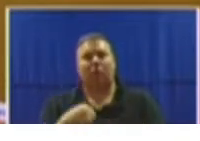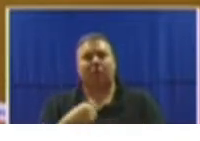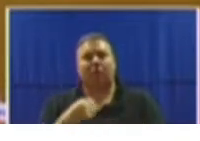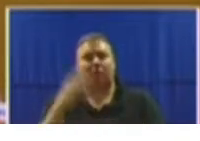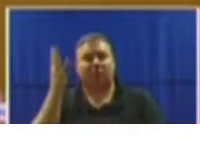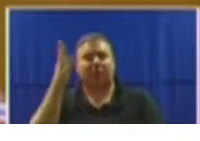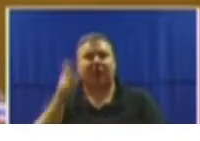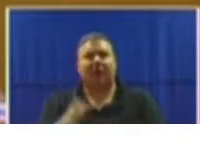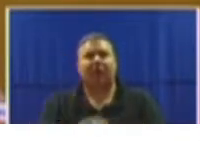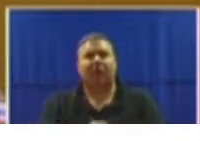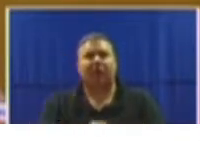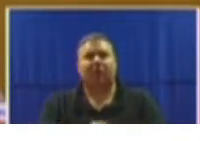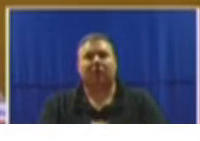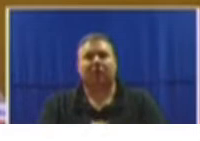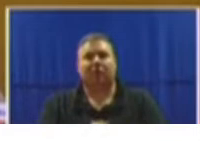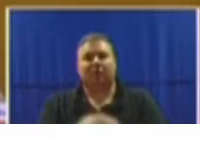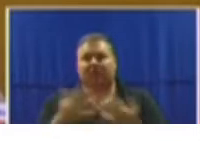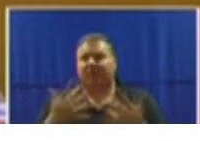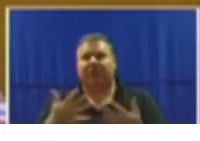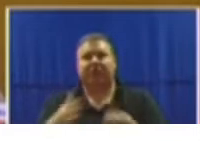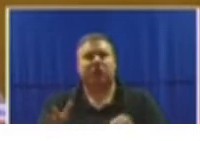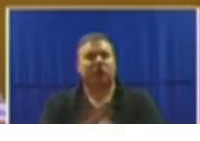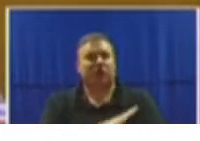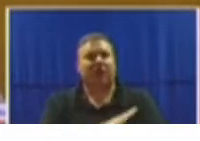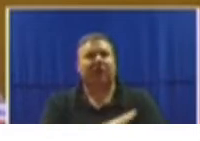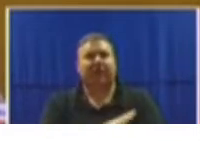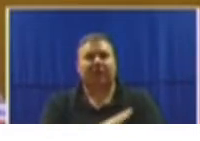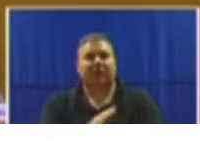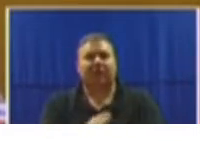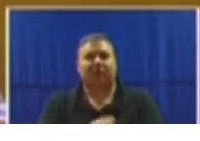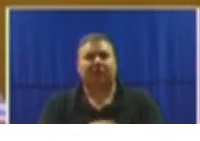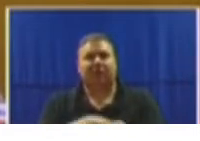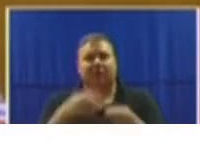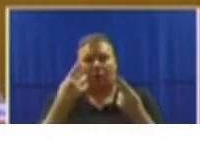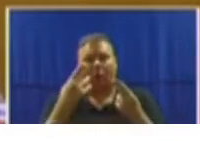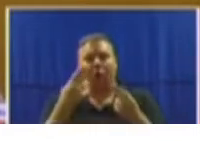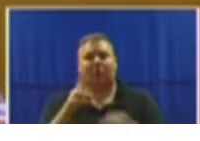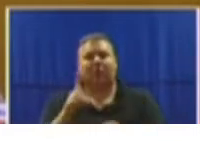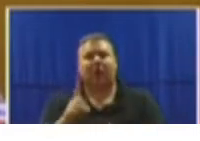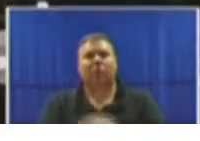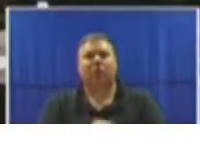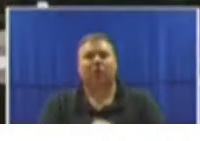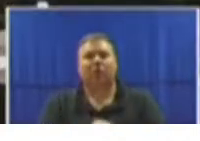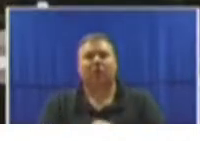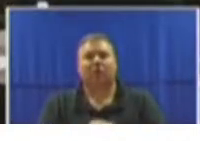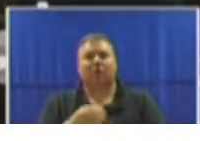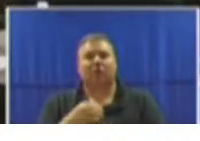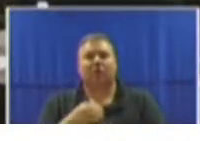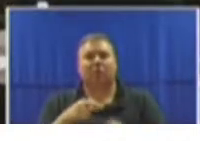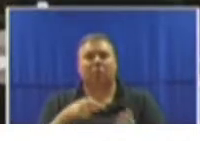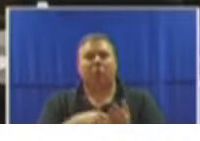been covered comprehensively by Honorable Dlakude. The point I was rising